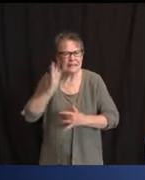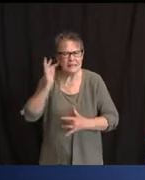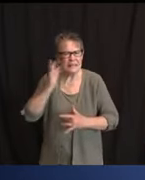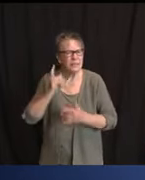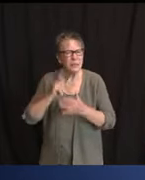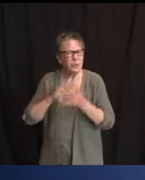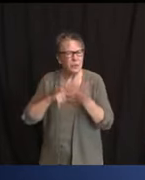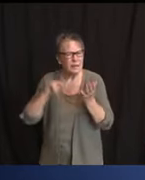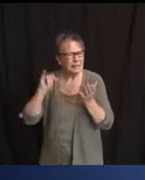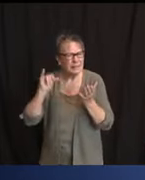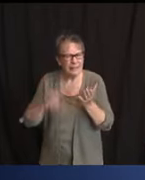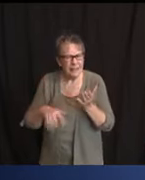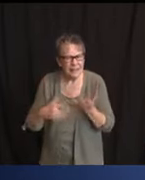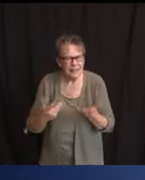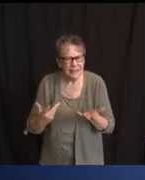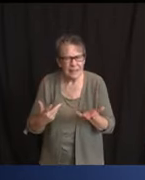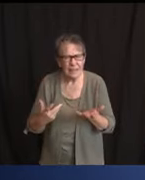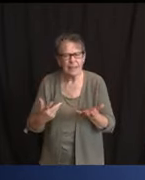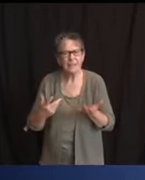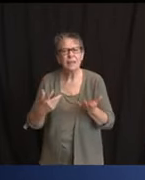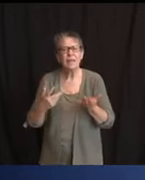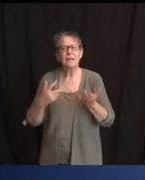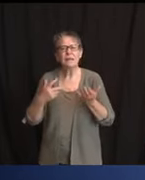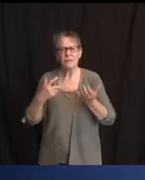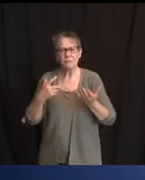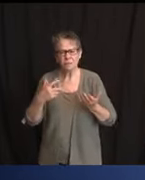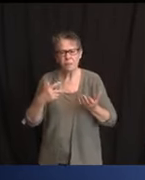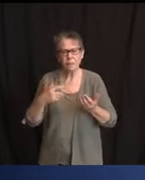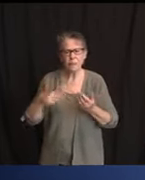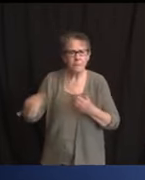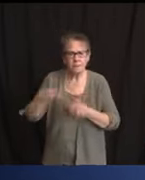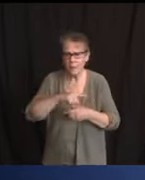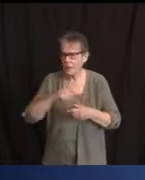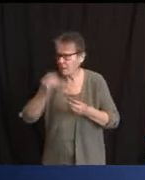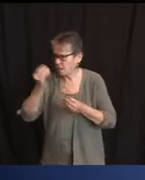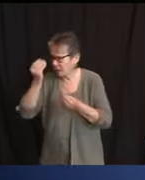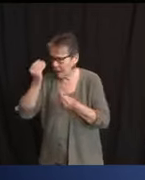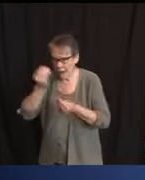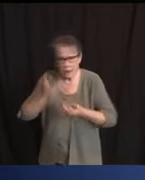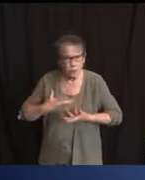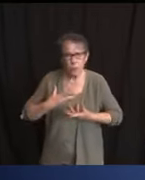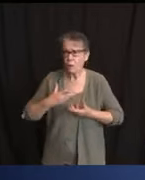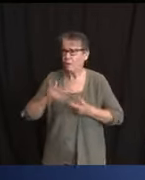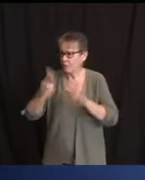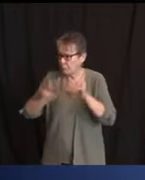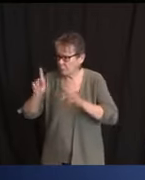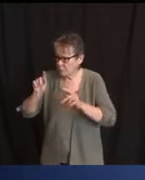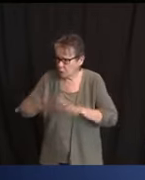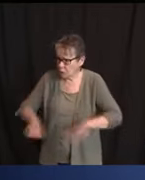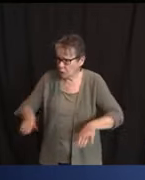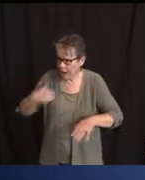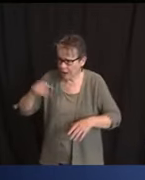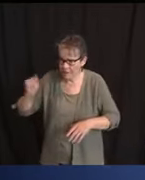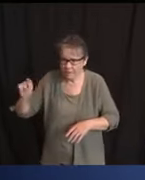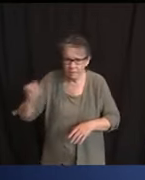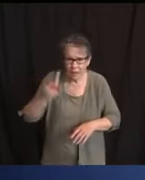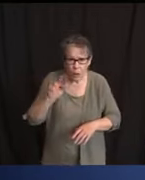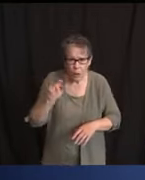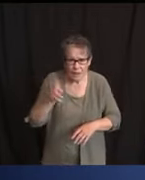the community last week, and we've begun to hear back about potential cases in New Jersey. We've heard of 8 so far